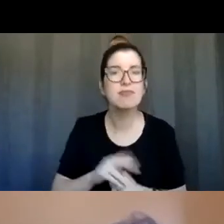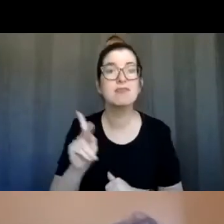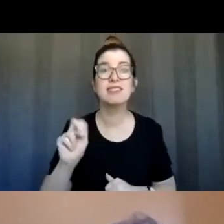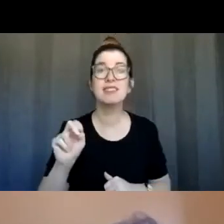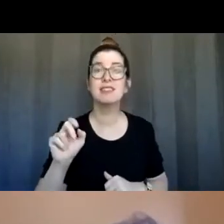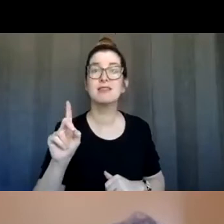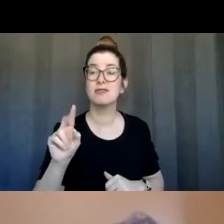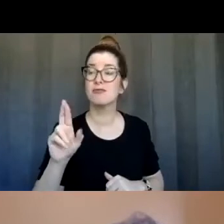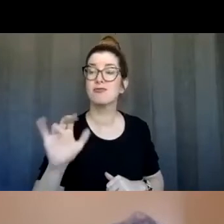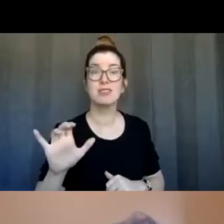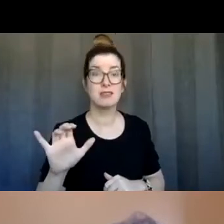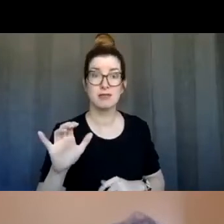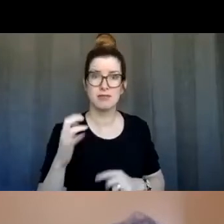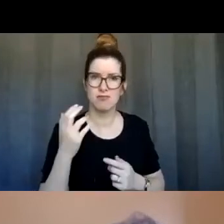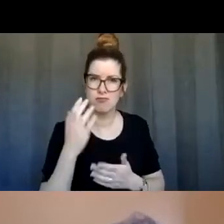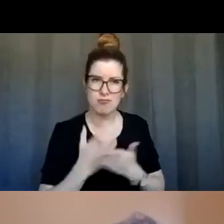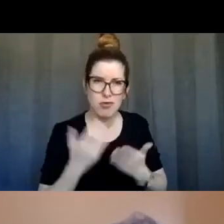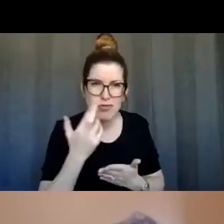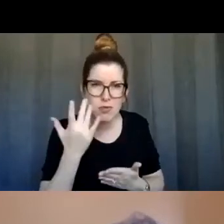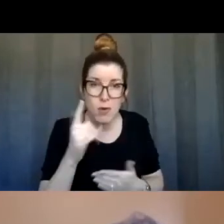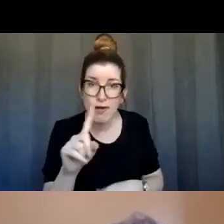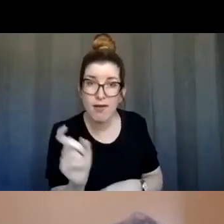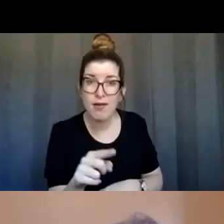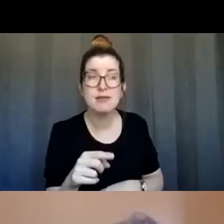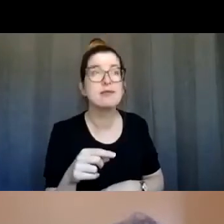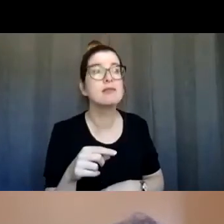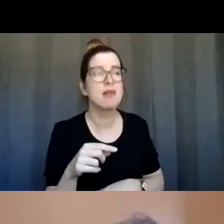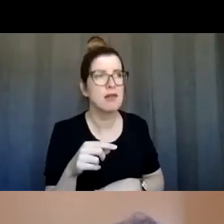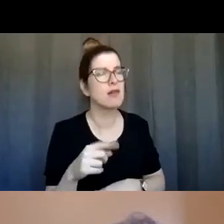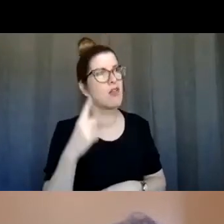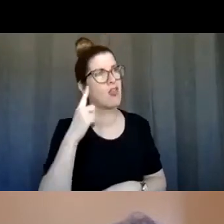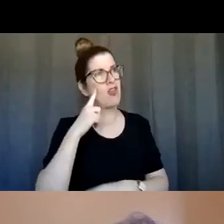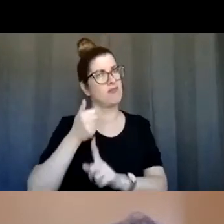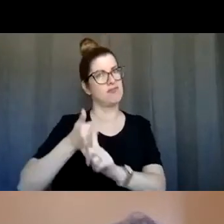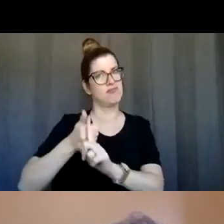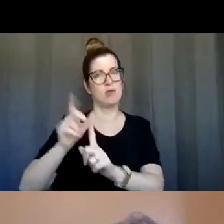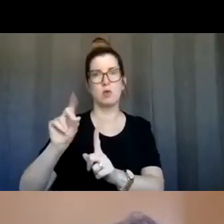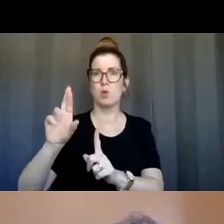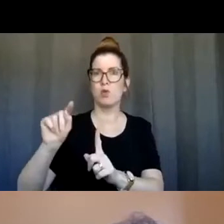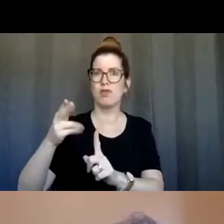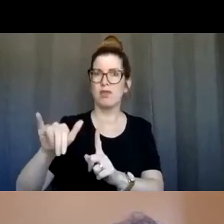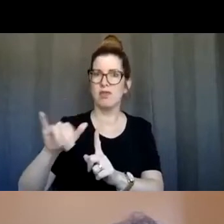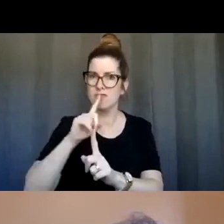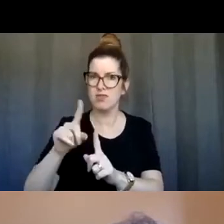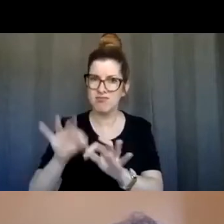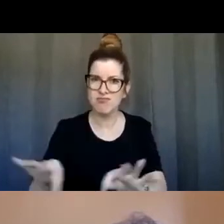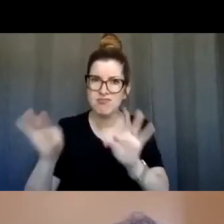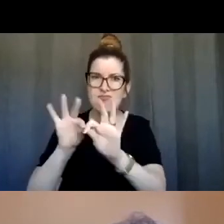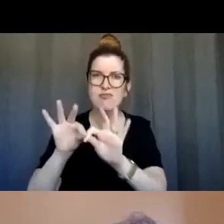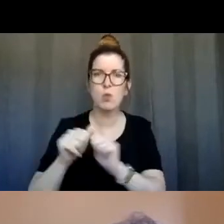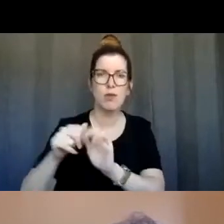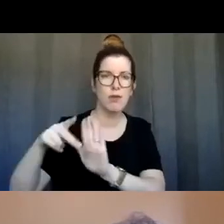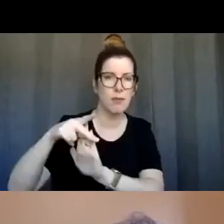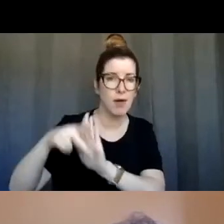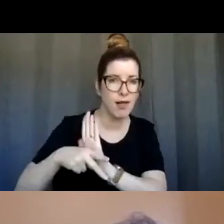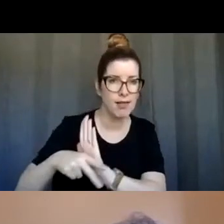reason why I asked was that, you know, I thought that she was somewhat instrumental in, you know, on a policy level